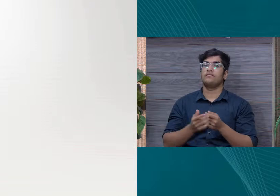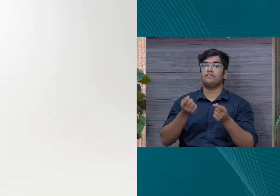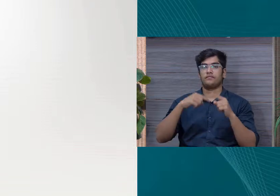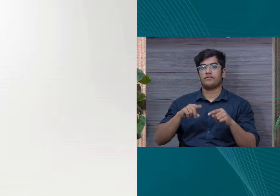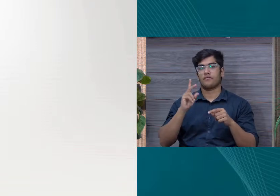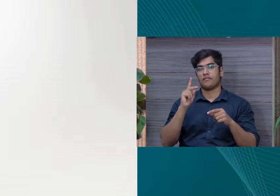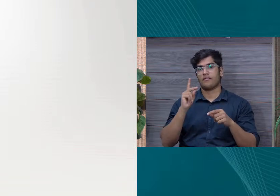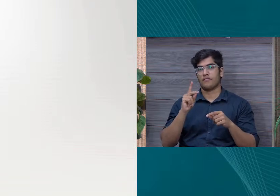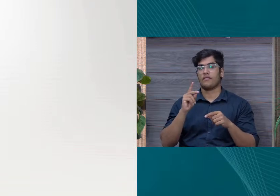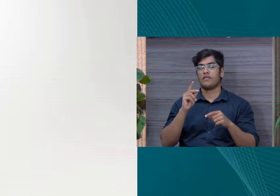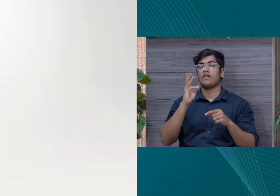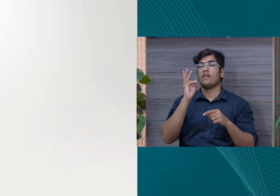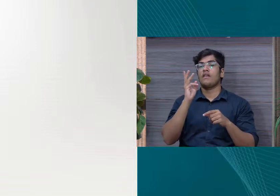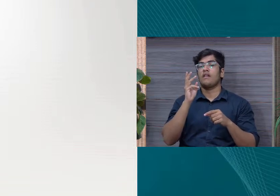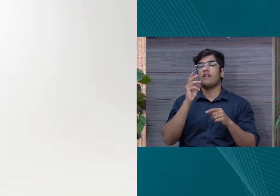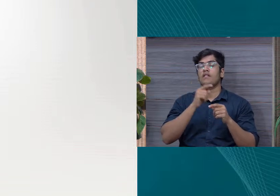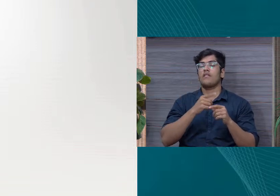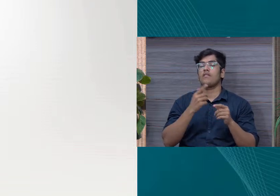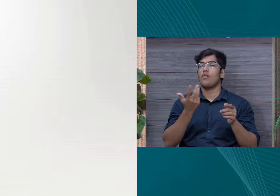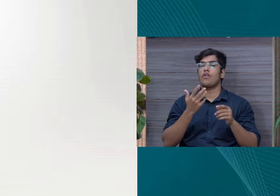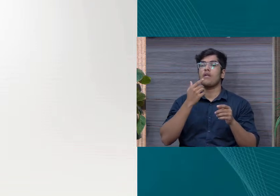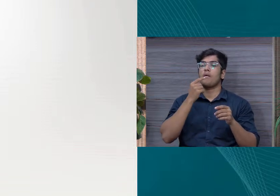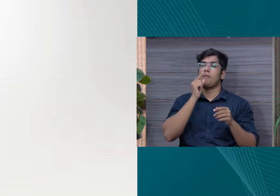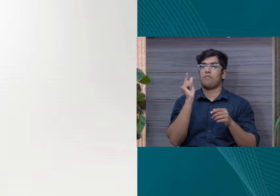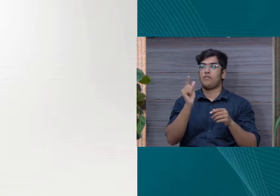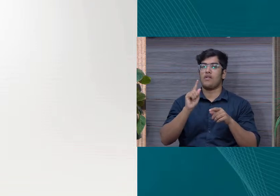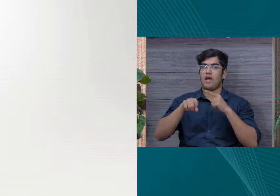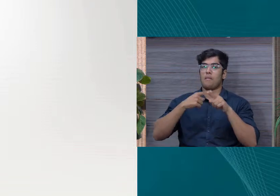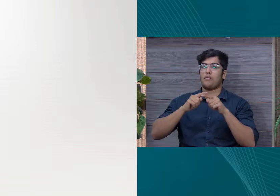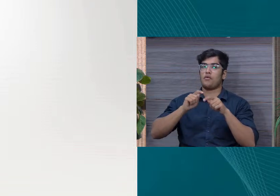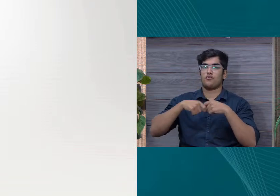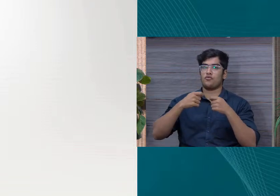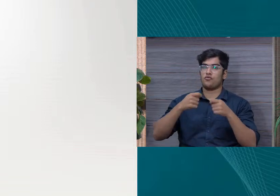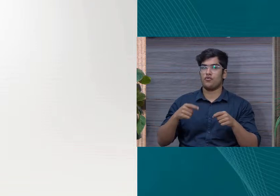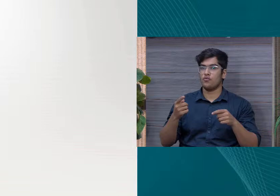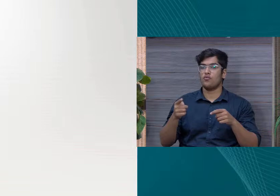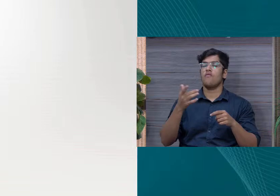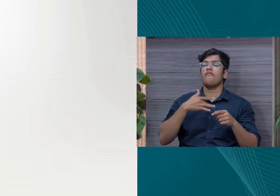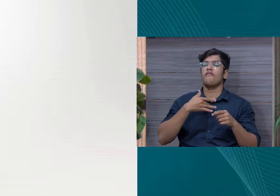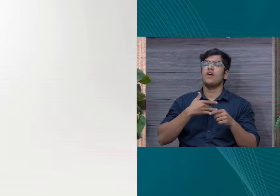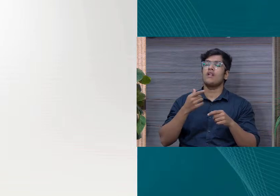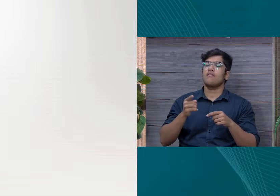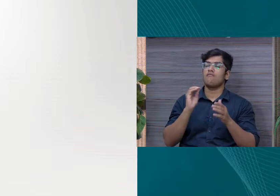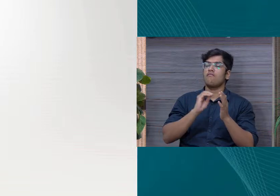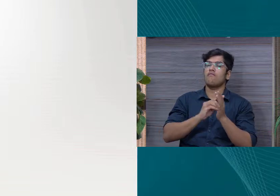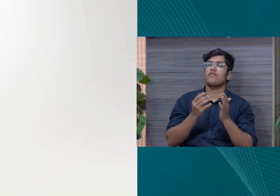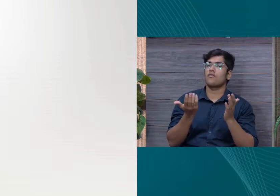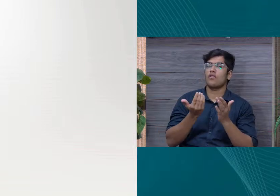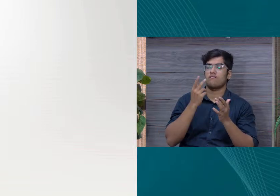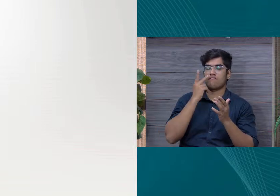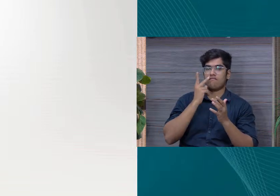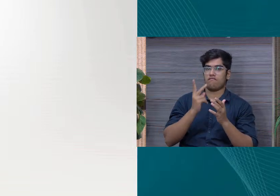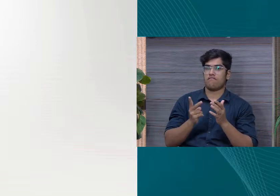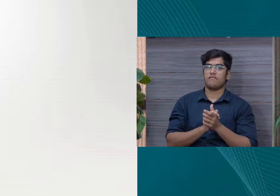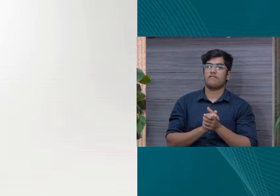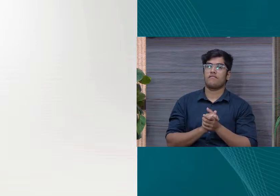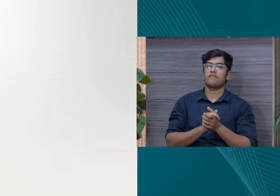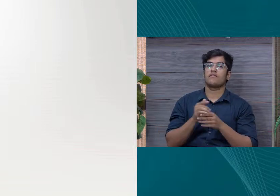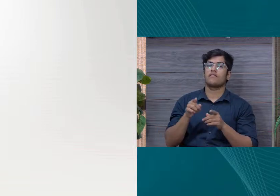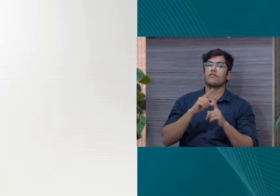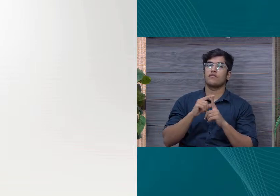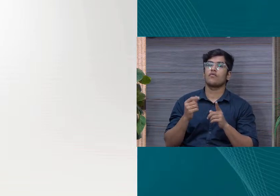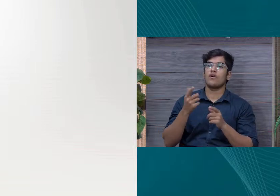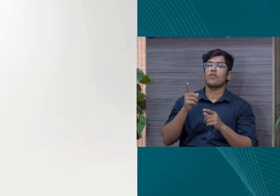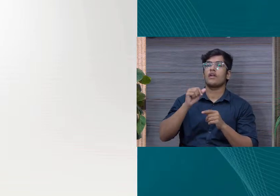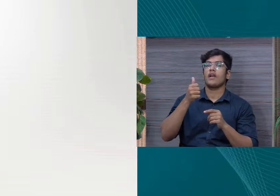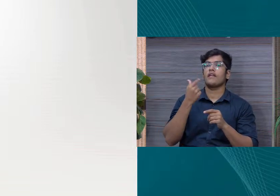Gessler angry, or any other word that the students feel can be fit. So what it will do is that they will